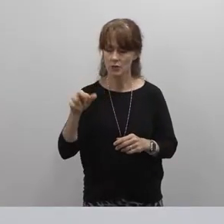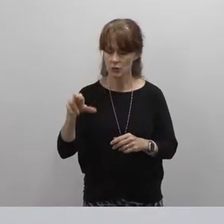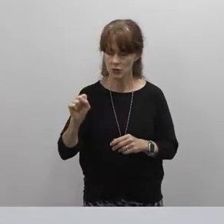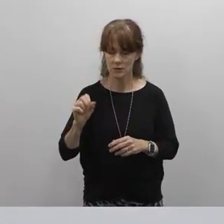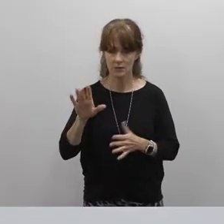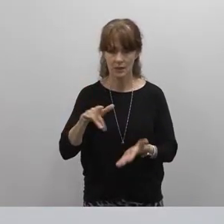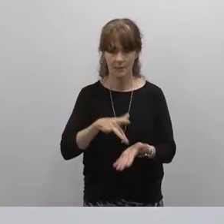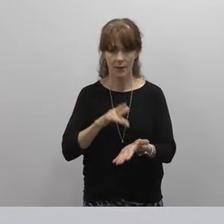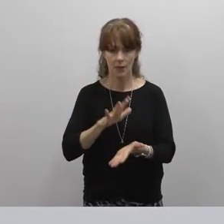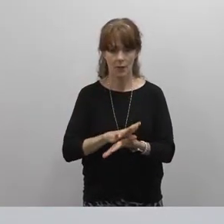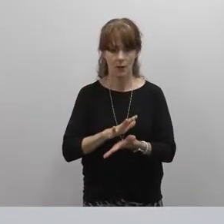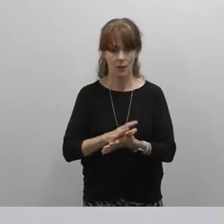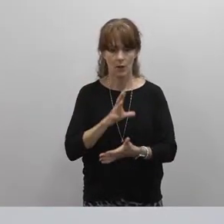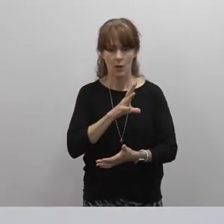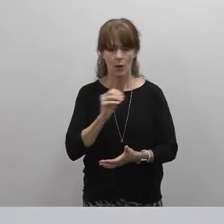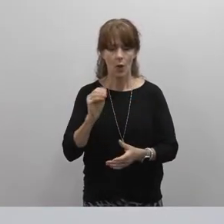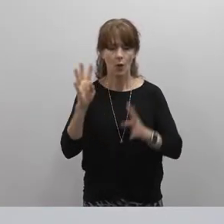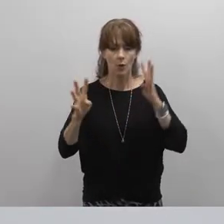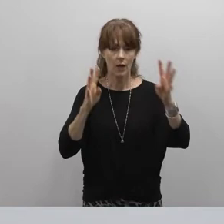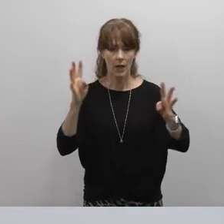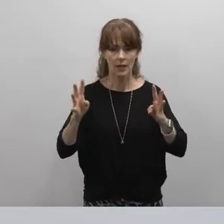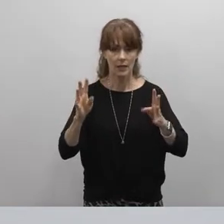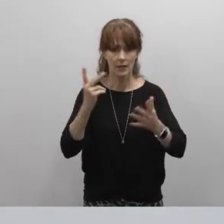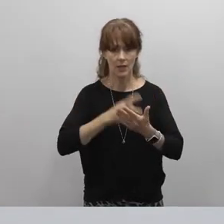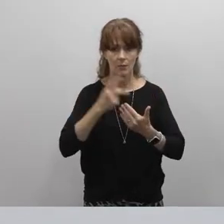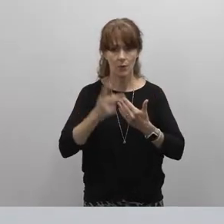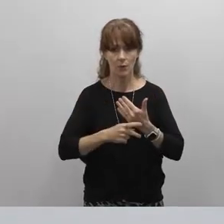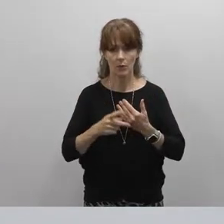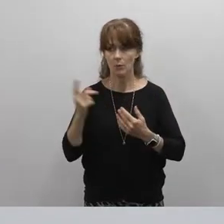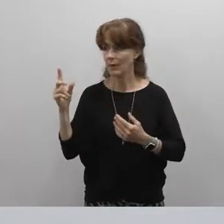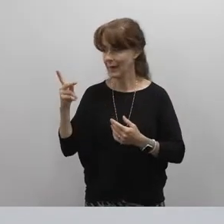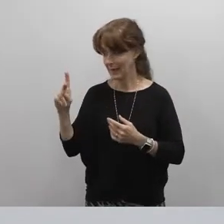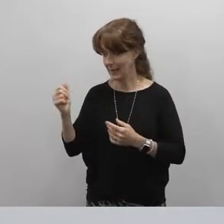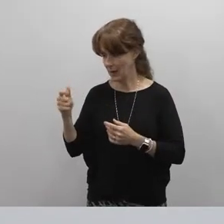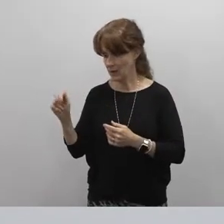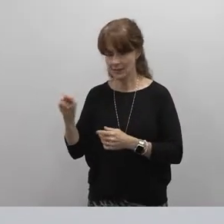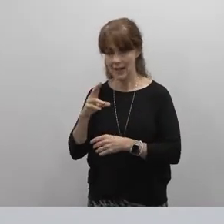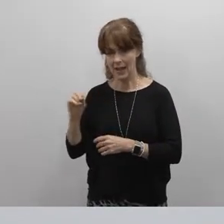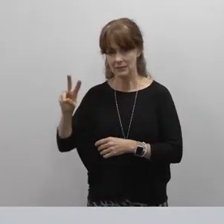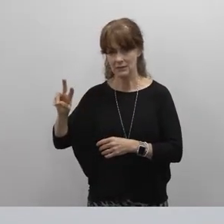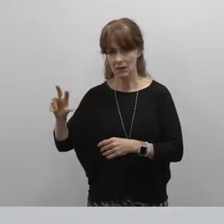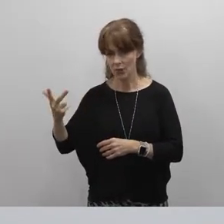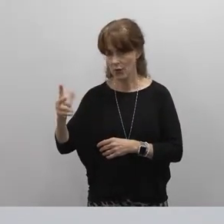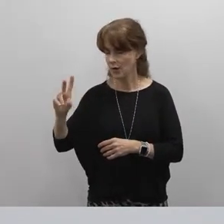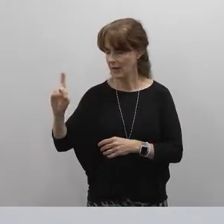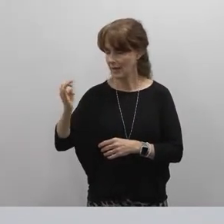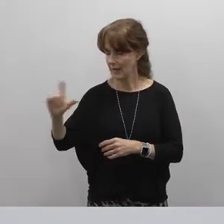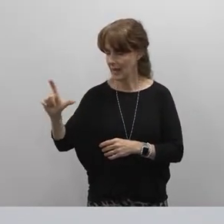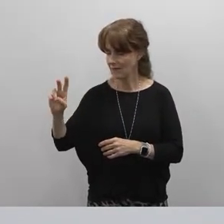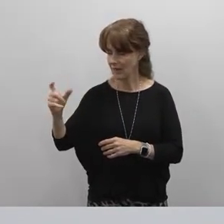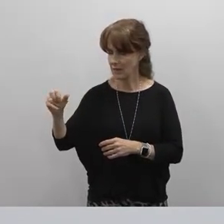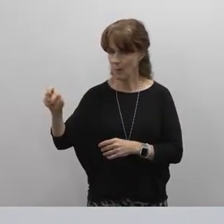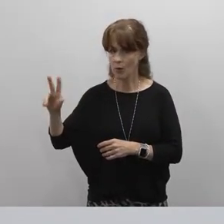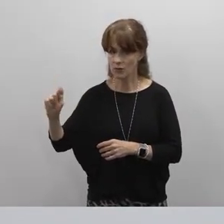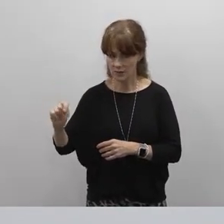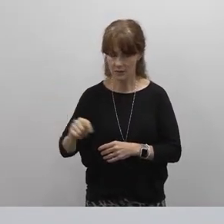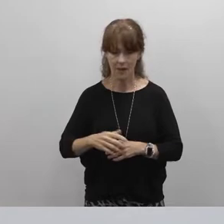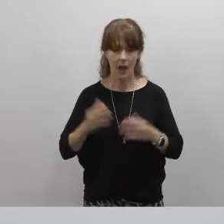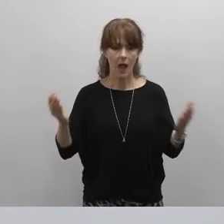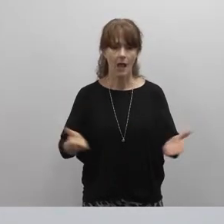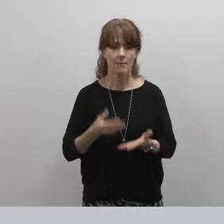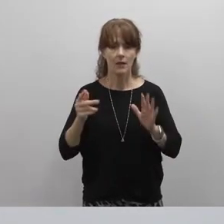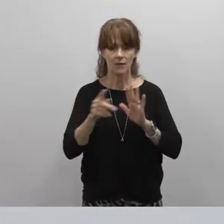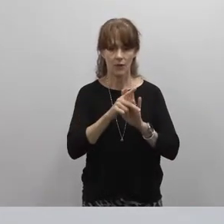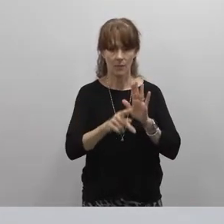Also co-created the Think Green program with Karen and Danielle Vandevort. I'm here in support of the Green School Operations Policy